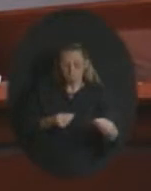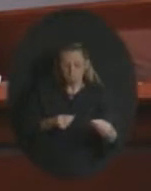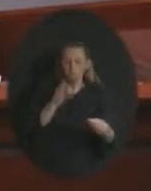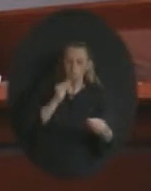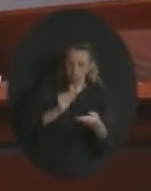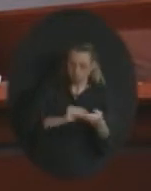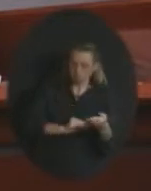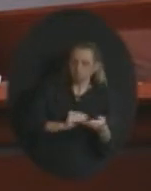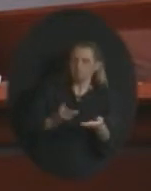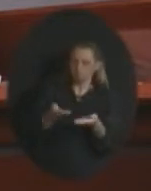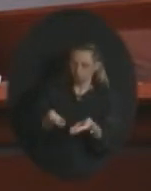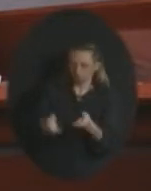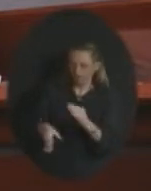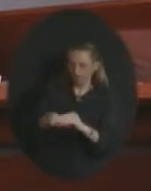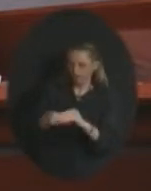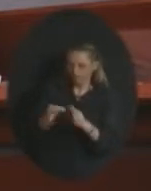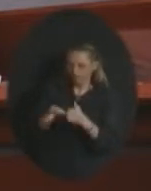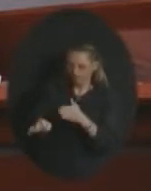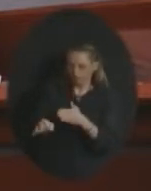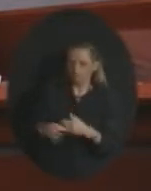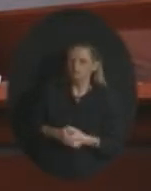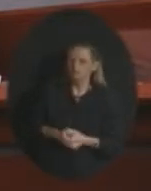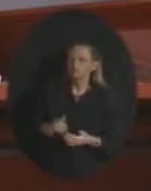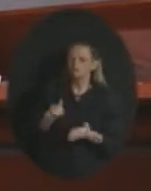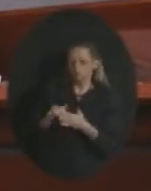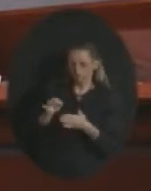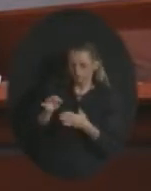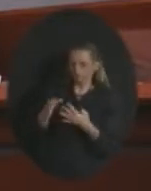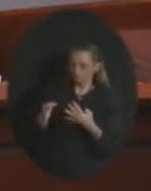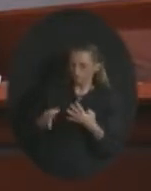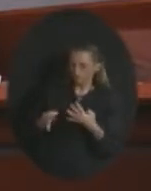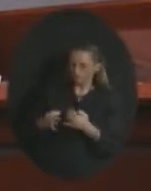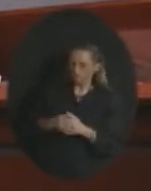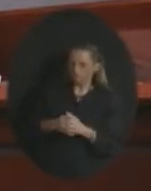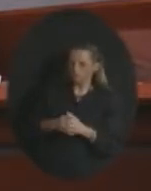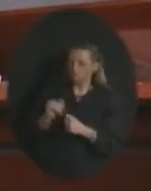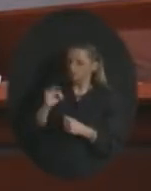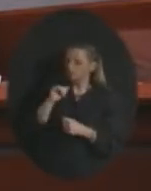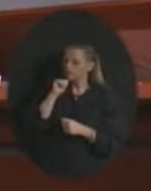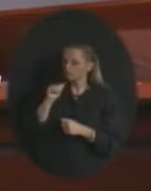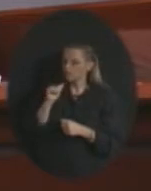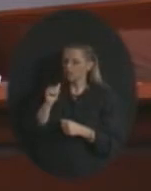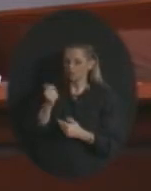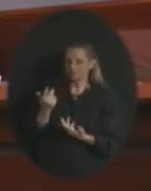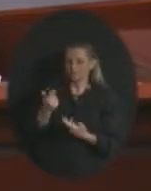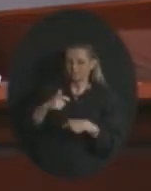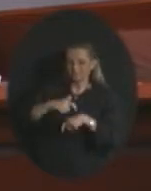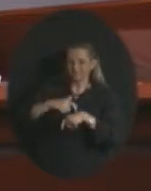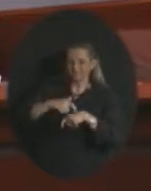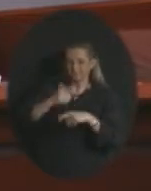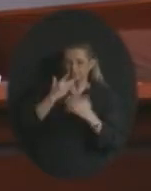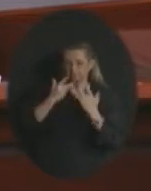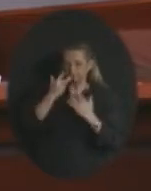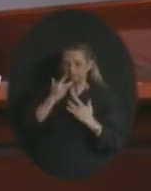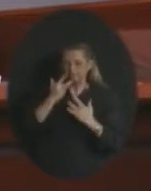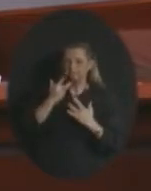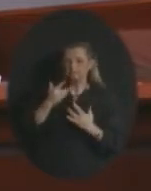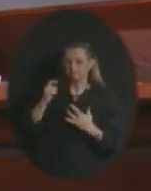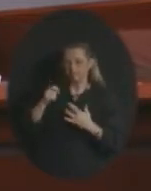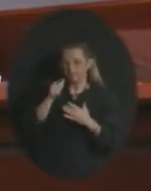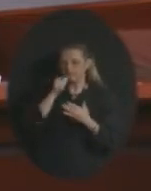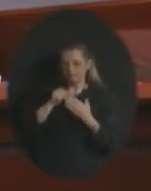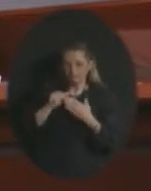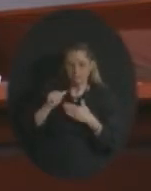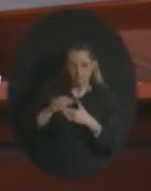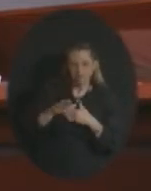and still have it count. So that's an option for them. Otherwise, it's getting down to the wire if someone's going to mail it, because it has to be received